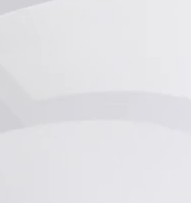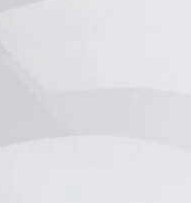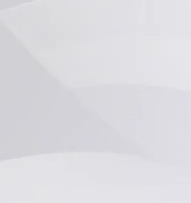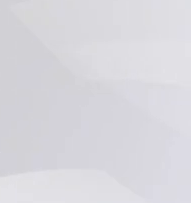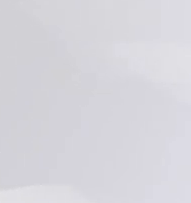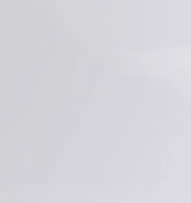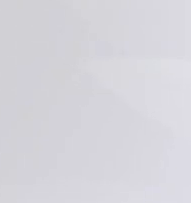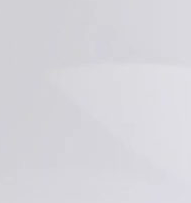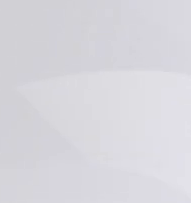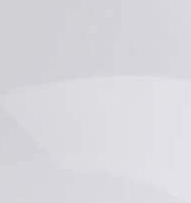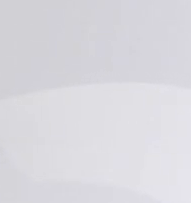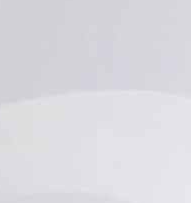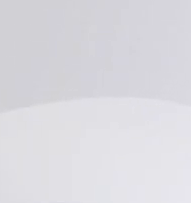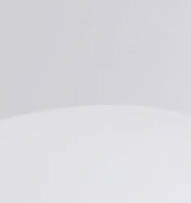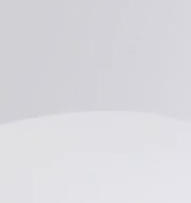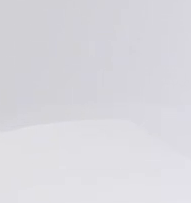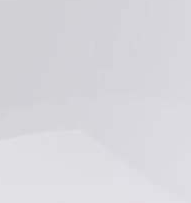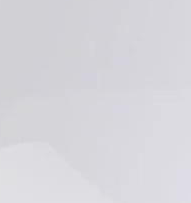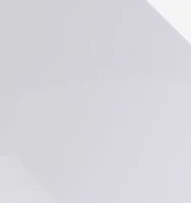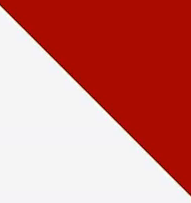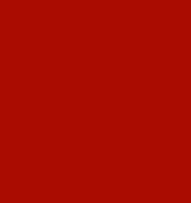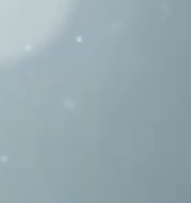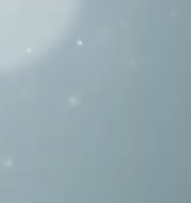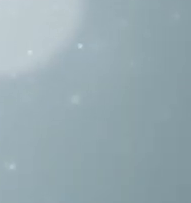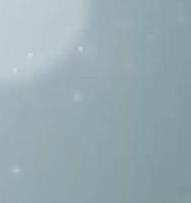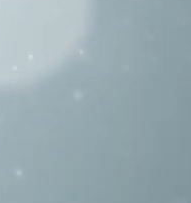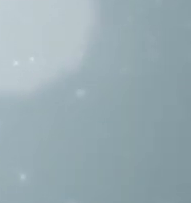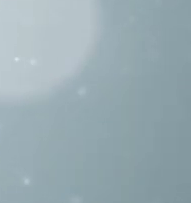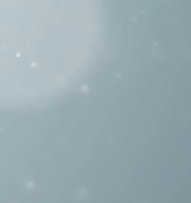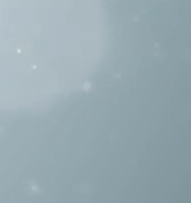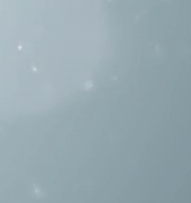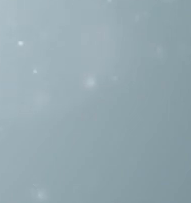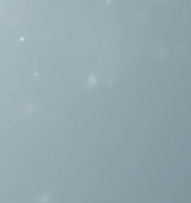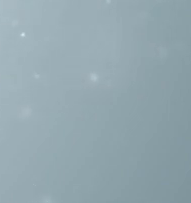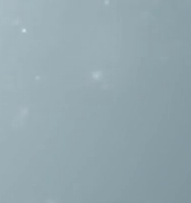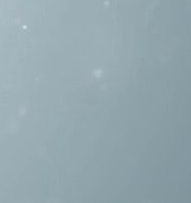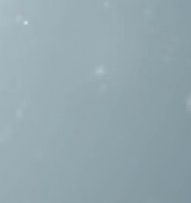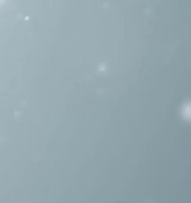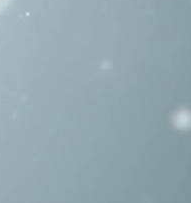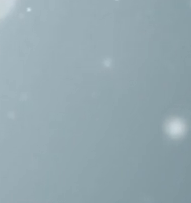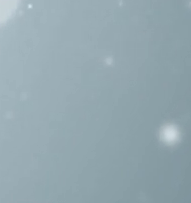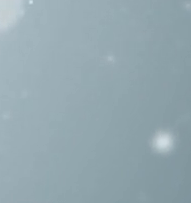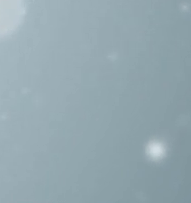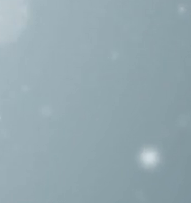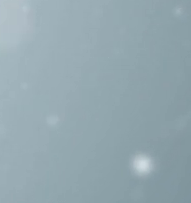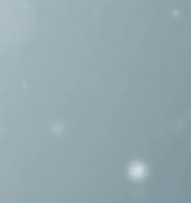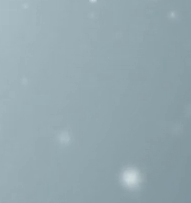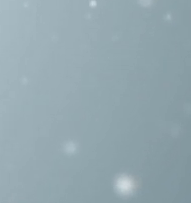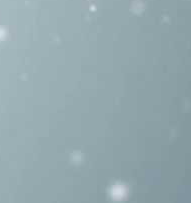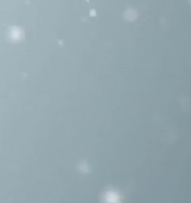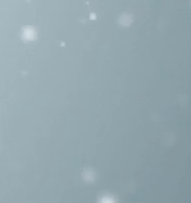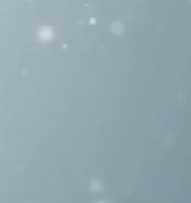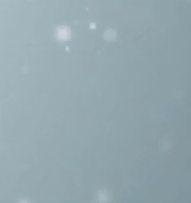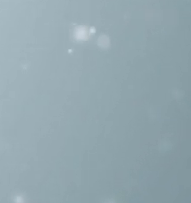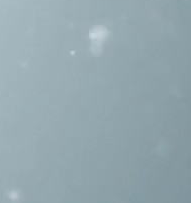Friday, and 5 p.m. on Tuesday. The convention is themed Till the Whole World Hears, and it will